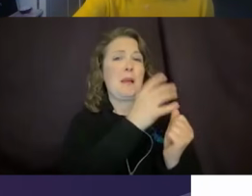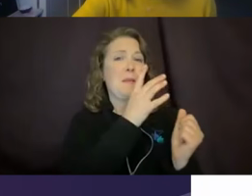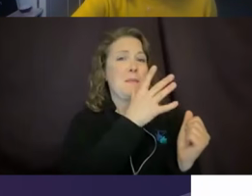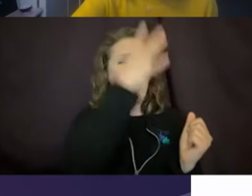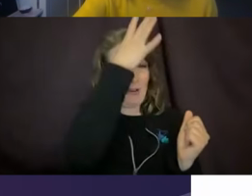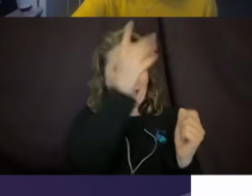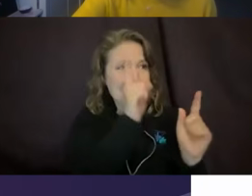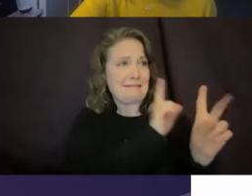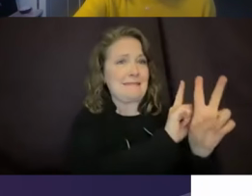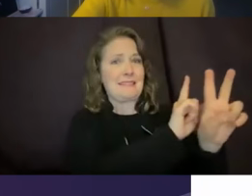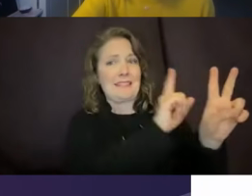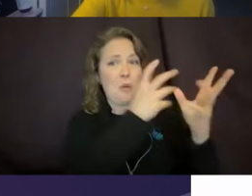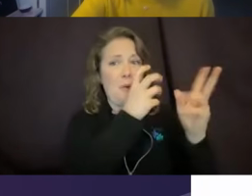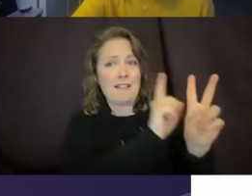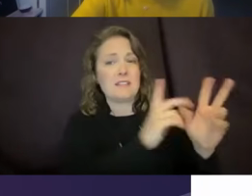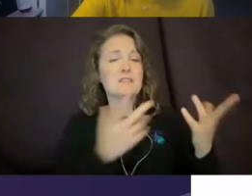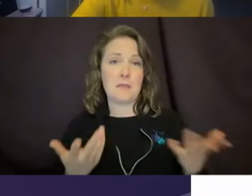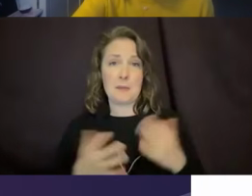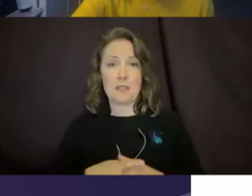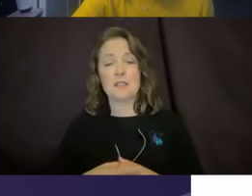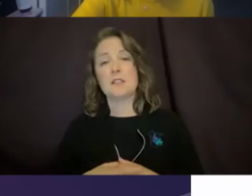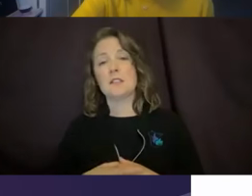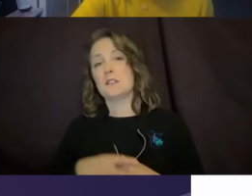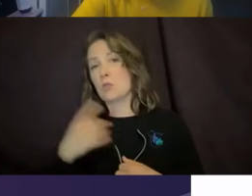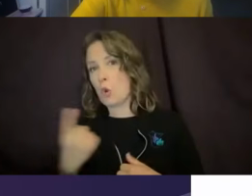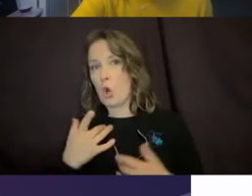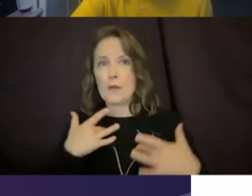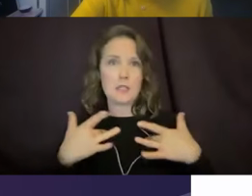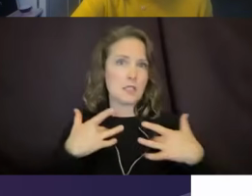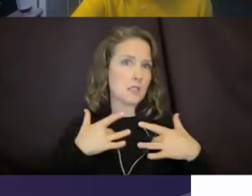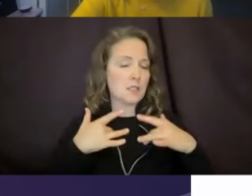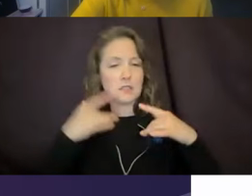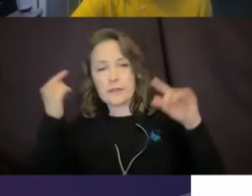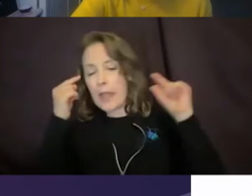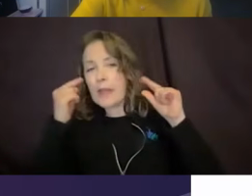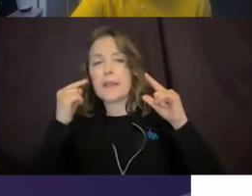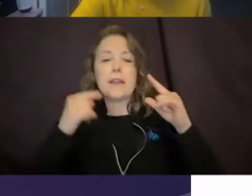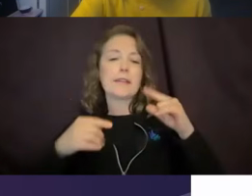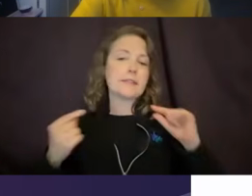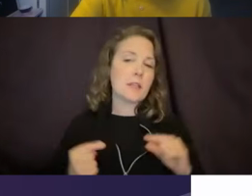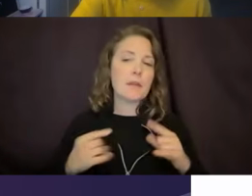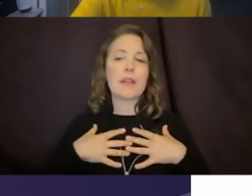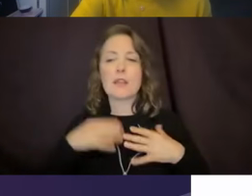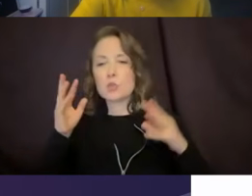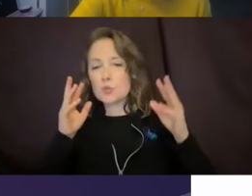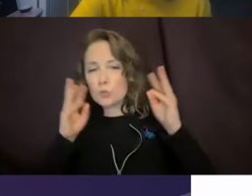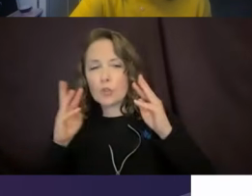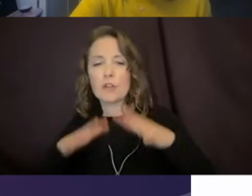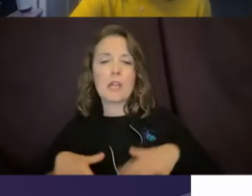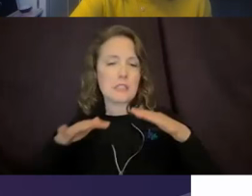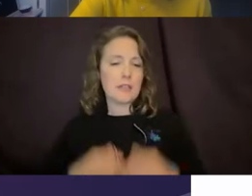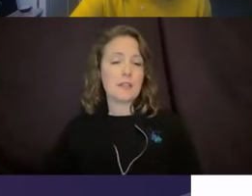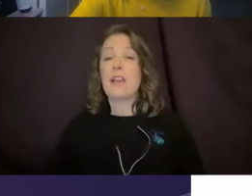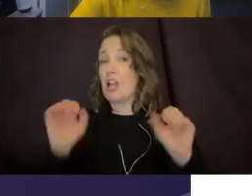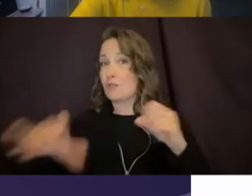having this anxiety and worry through headaches and stomach aches as well too. And feel free to